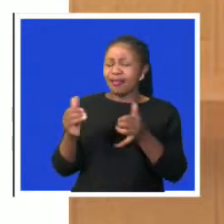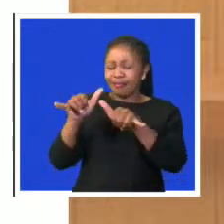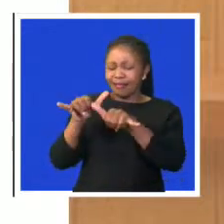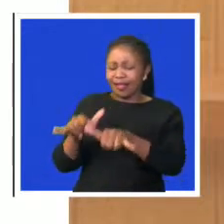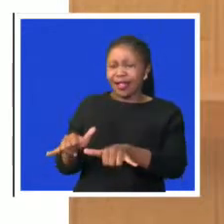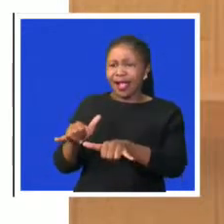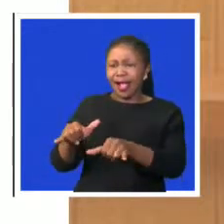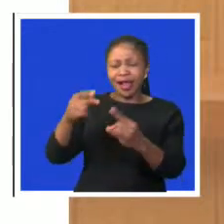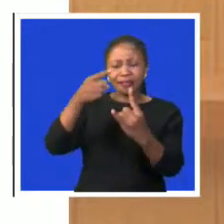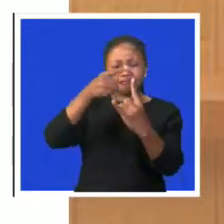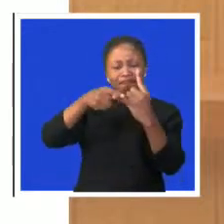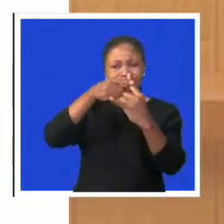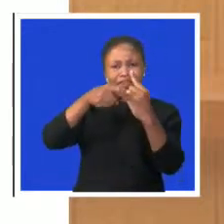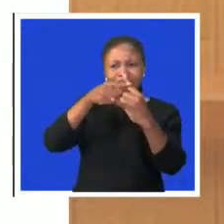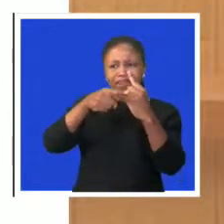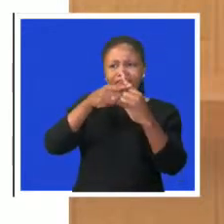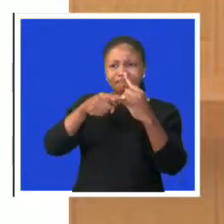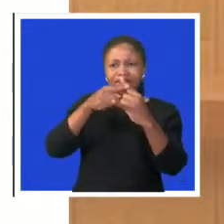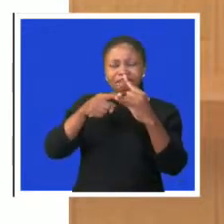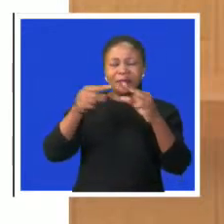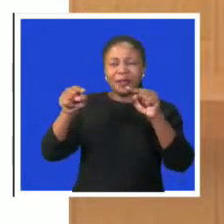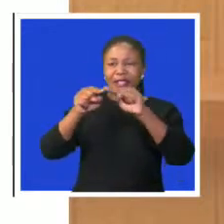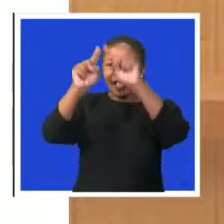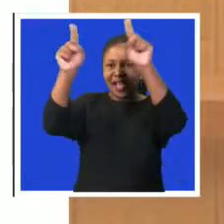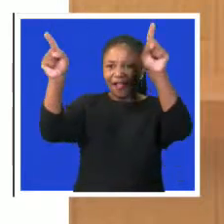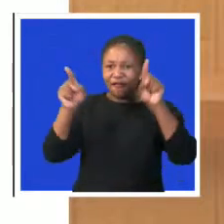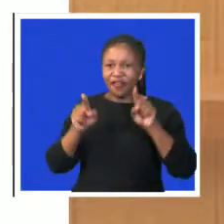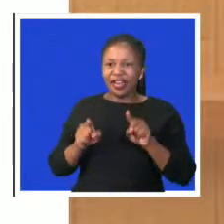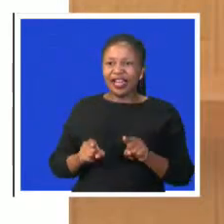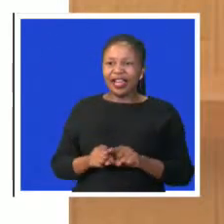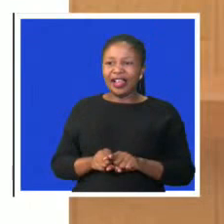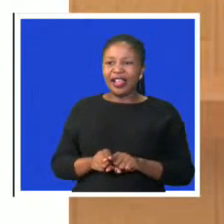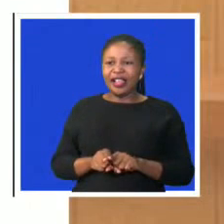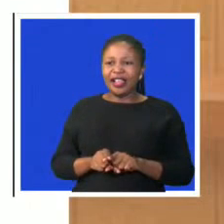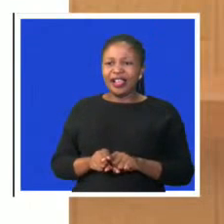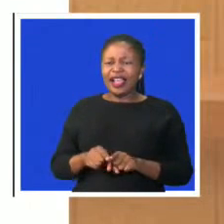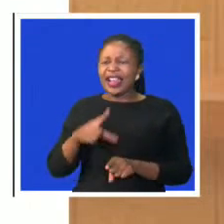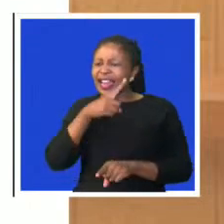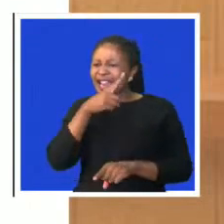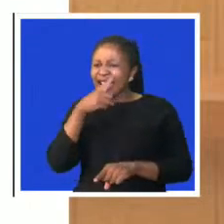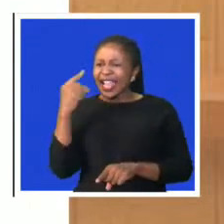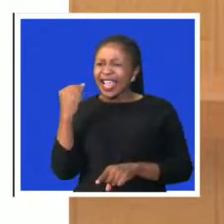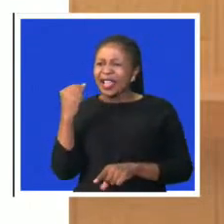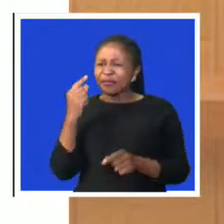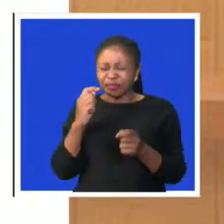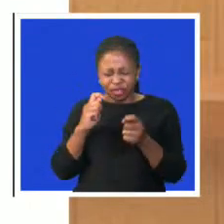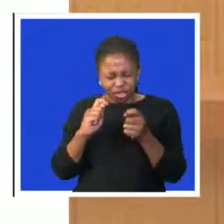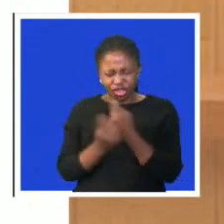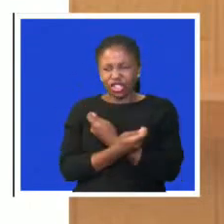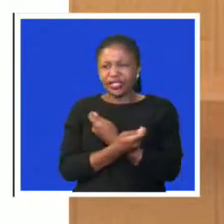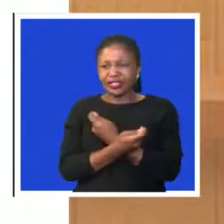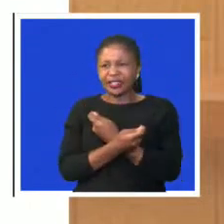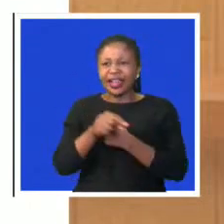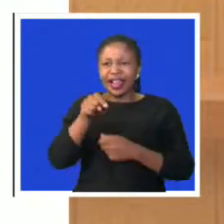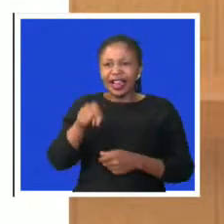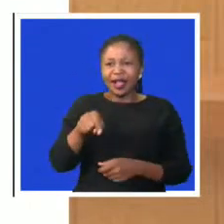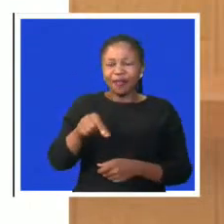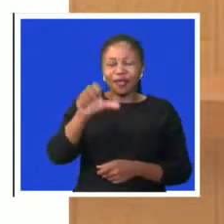is known as Israel today. The biggest city in Palestine